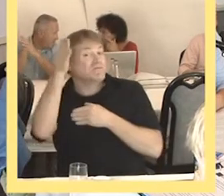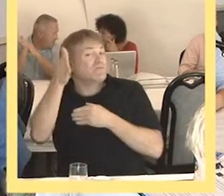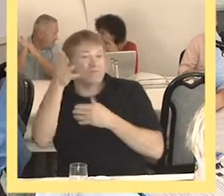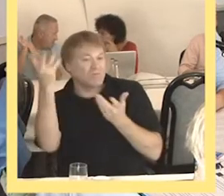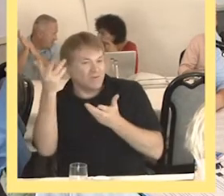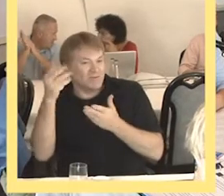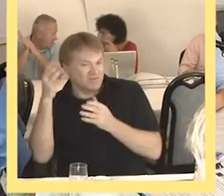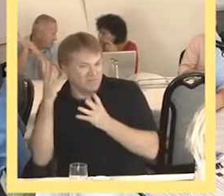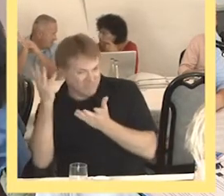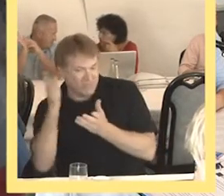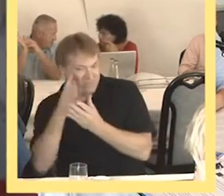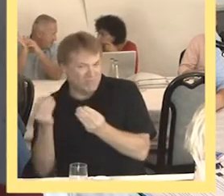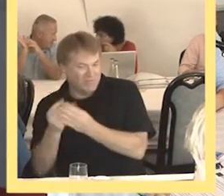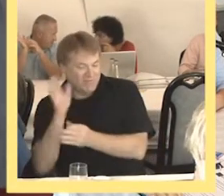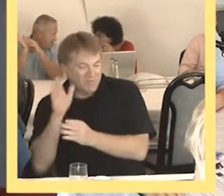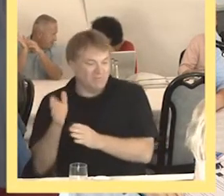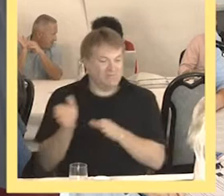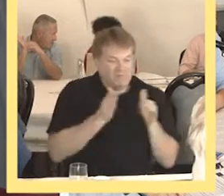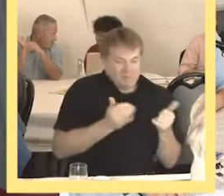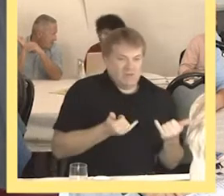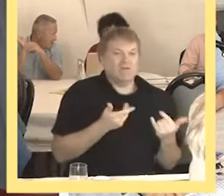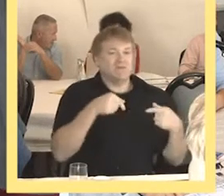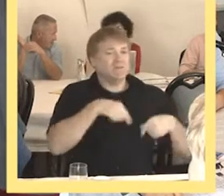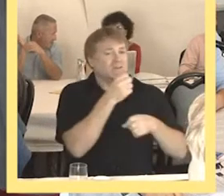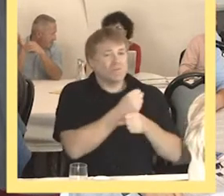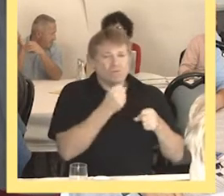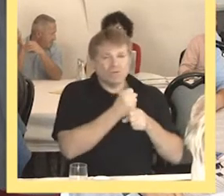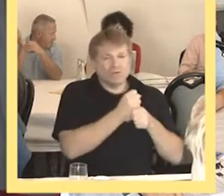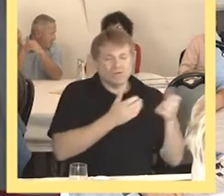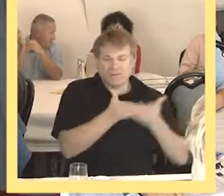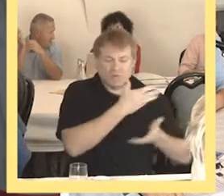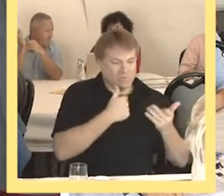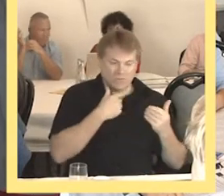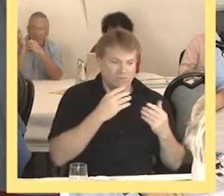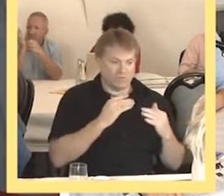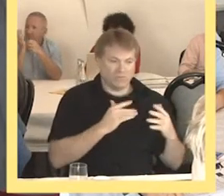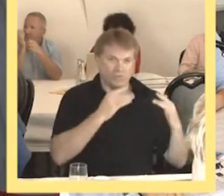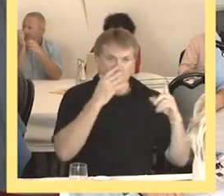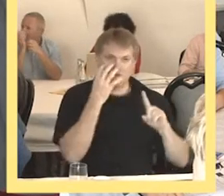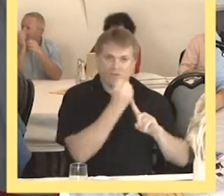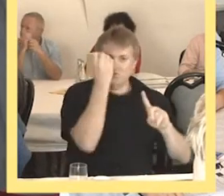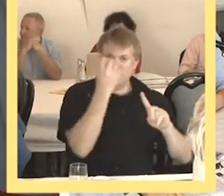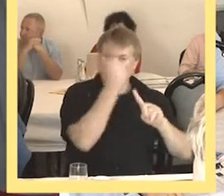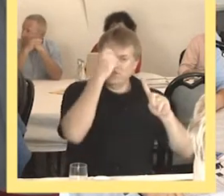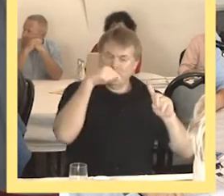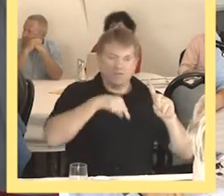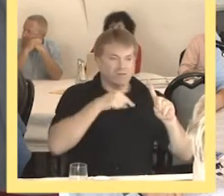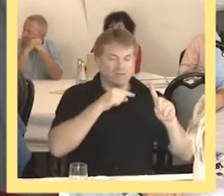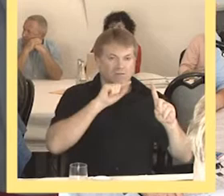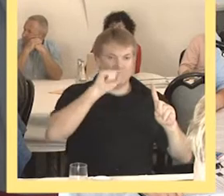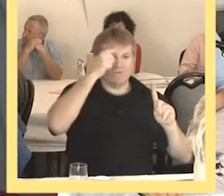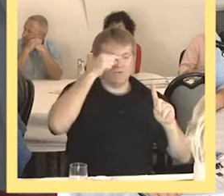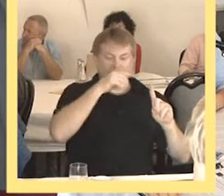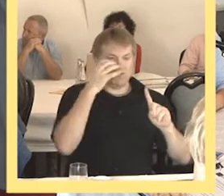think it's one of the most productive workshops what I saw in my life. So thank you very